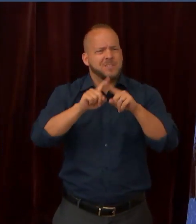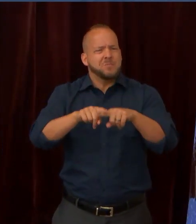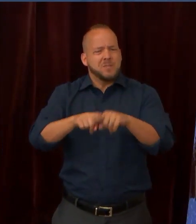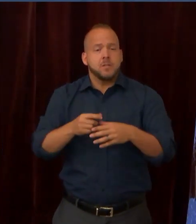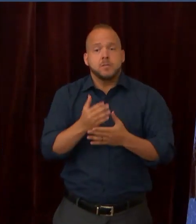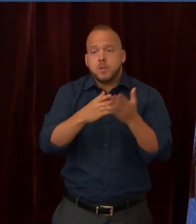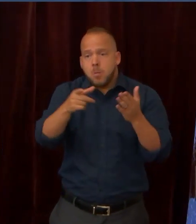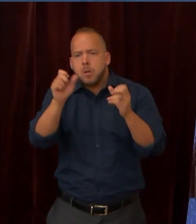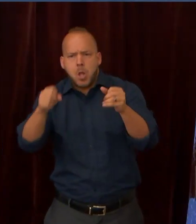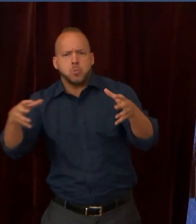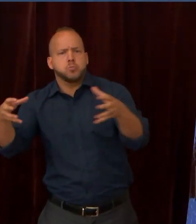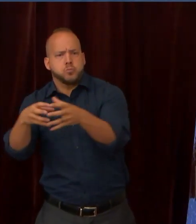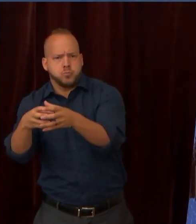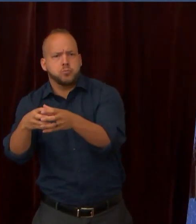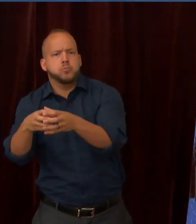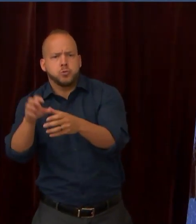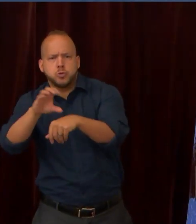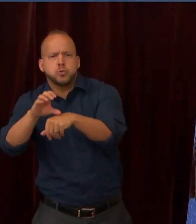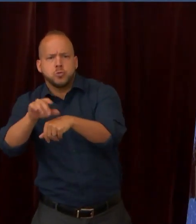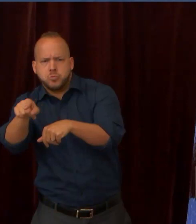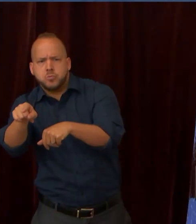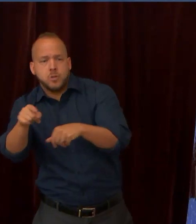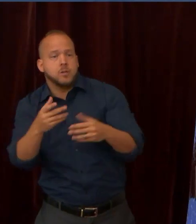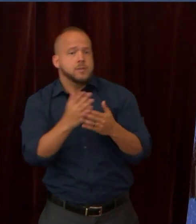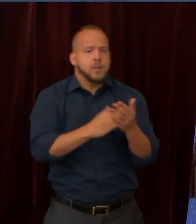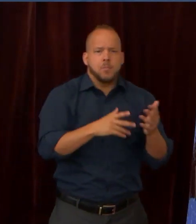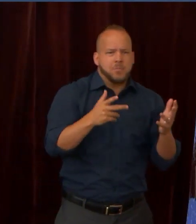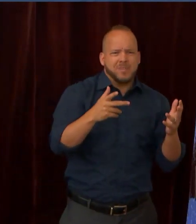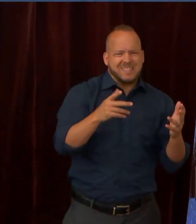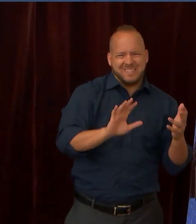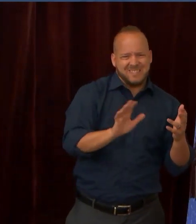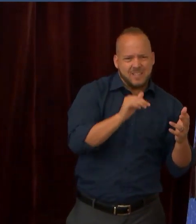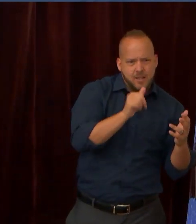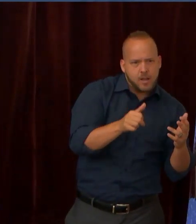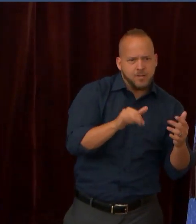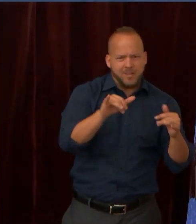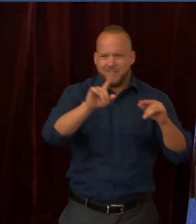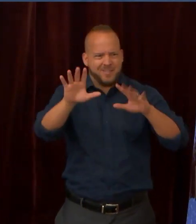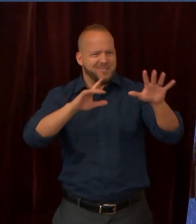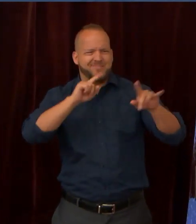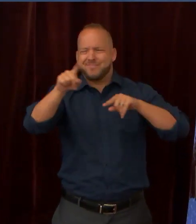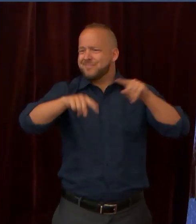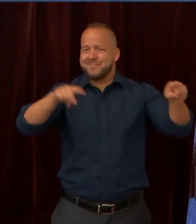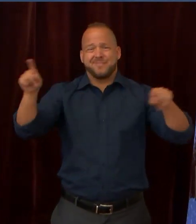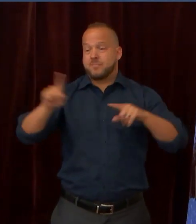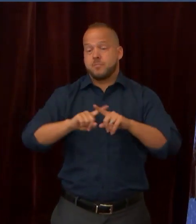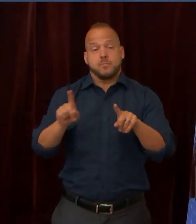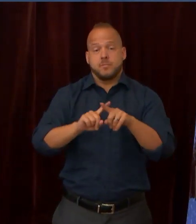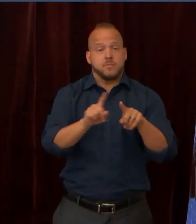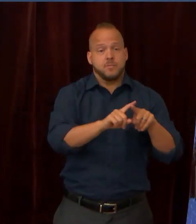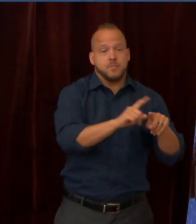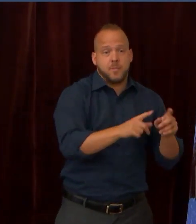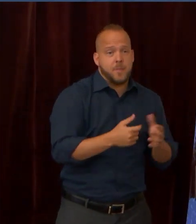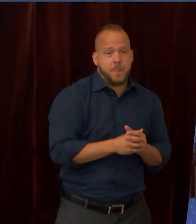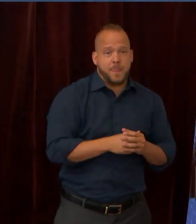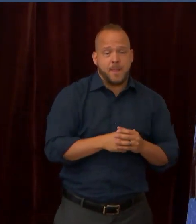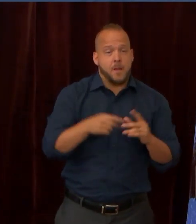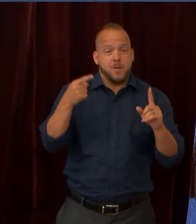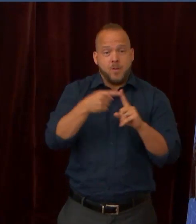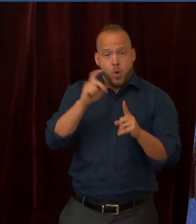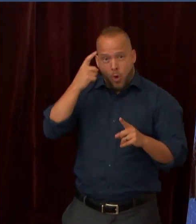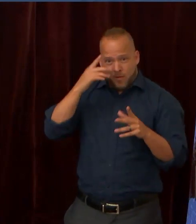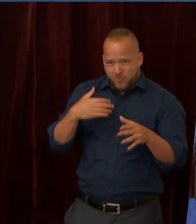I'm really hopeful that our joint efforts will continue to push the ball, and there's no reason to believe that it won't,